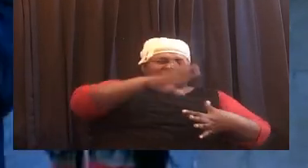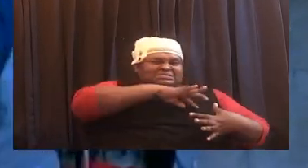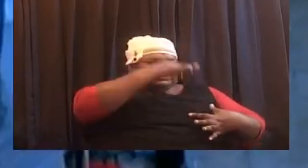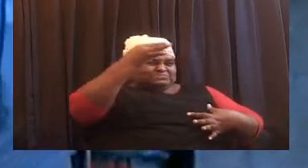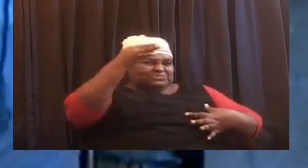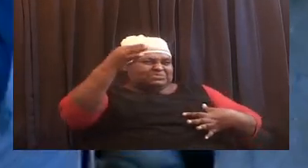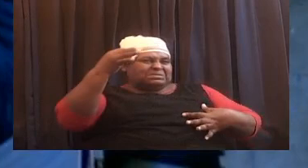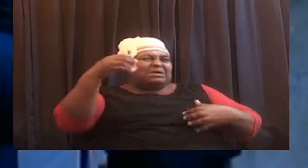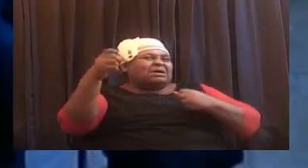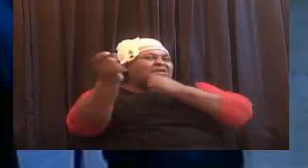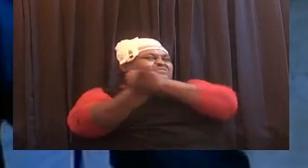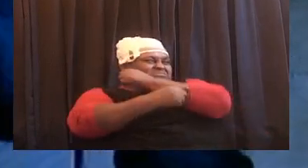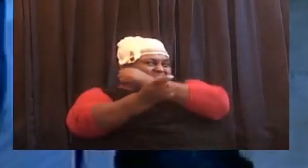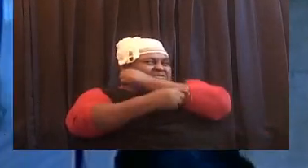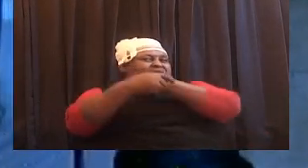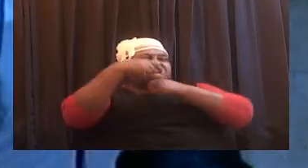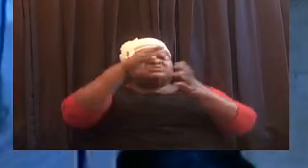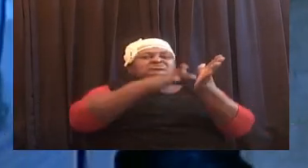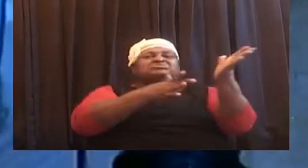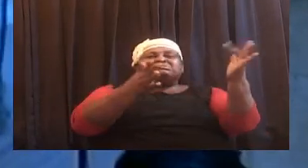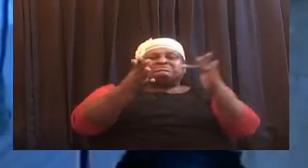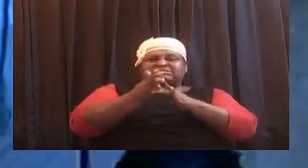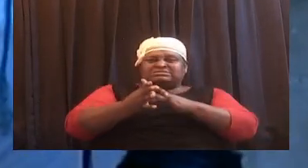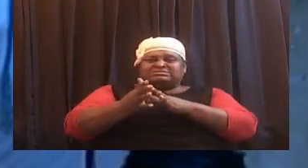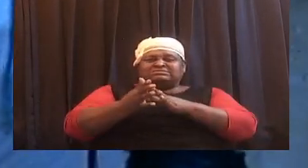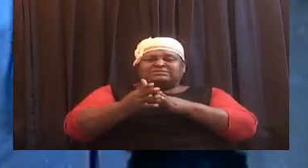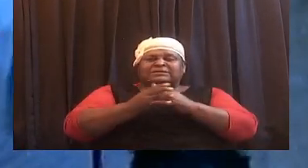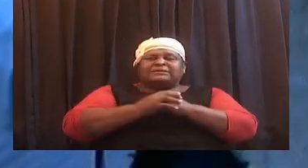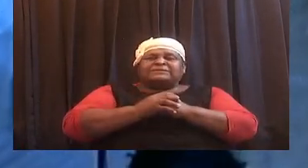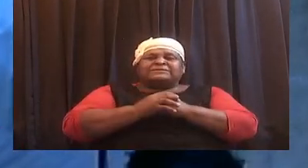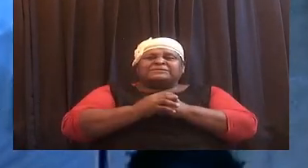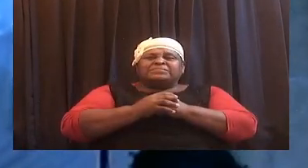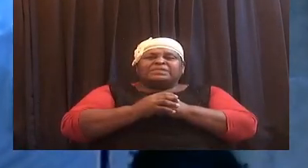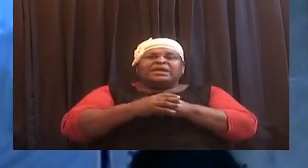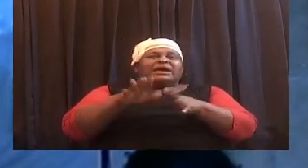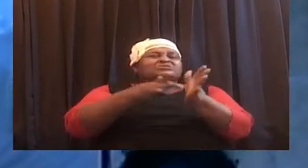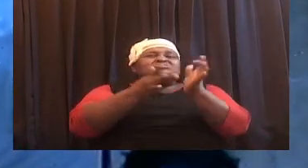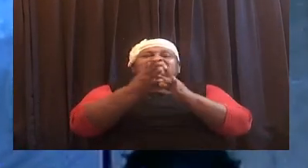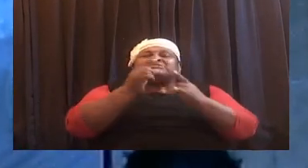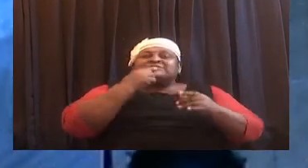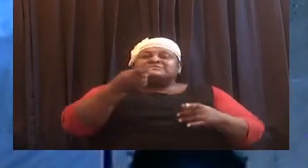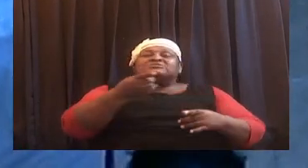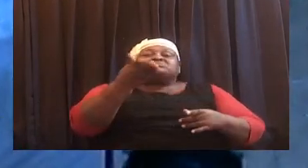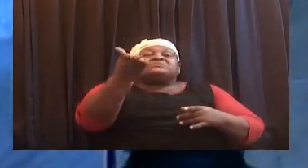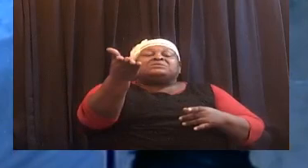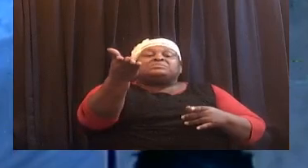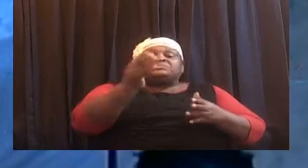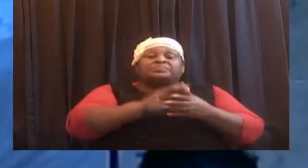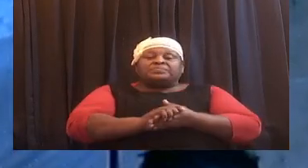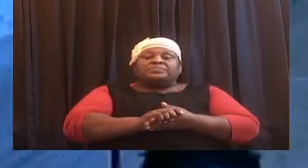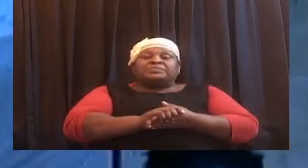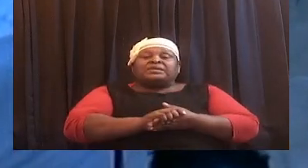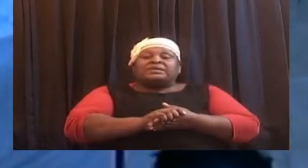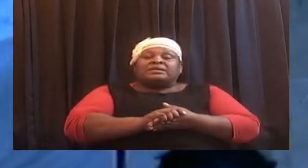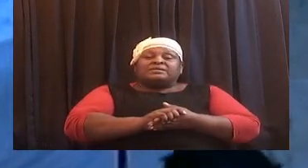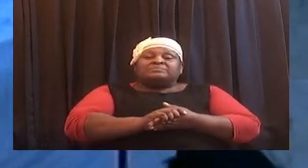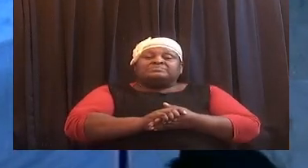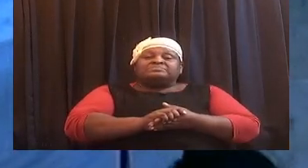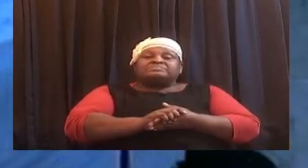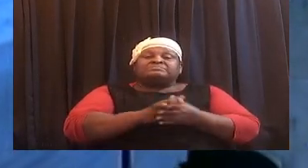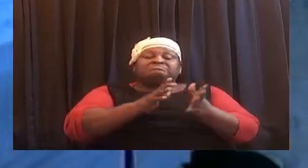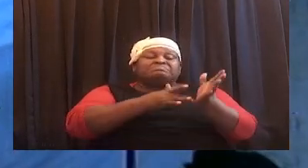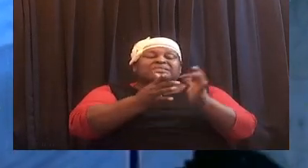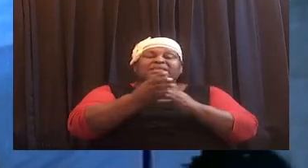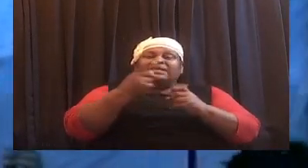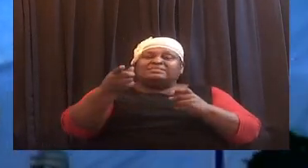of tempting God. Amen. Bless God. And what Jesus said to them, he says that